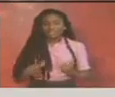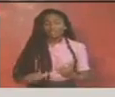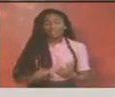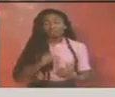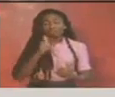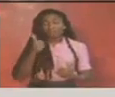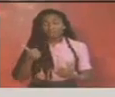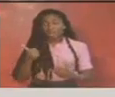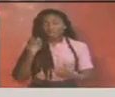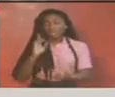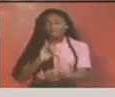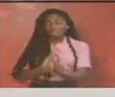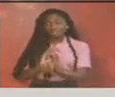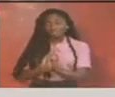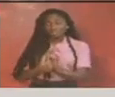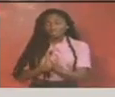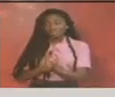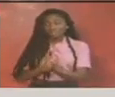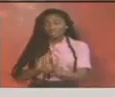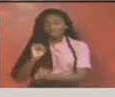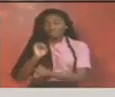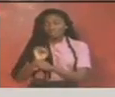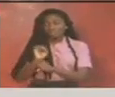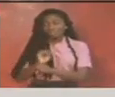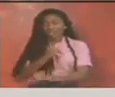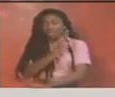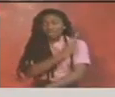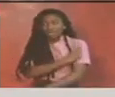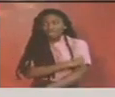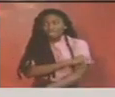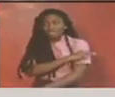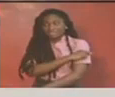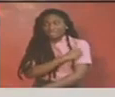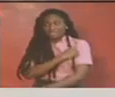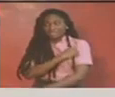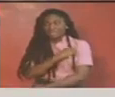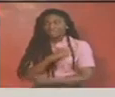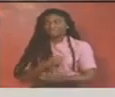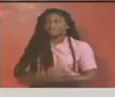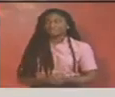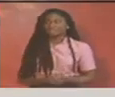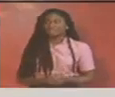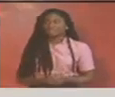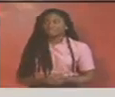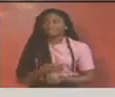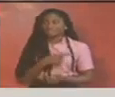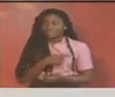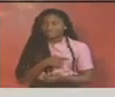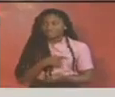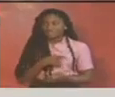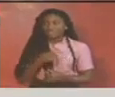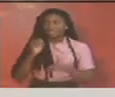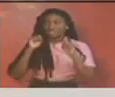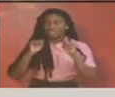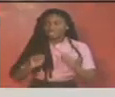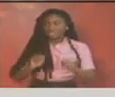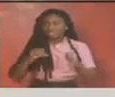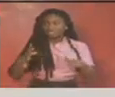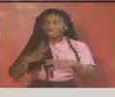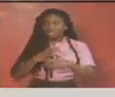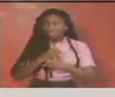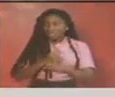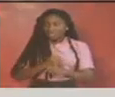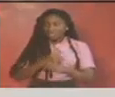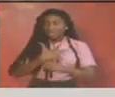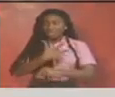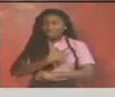is attached to the Augustus Long Hospital. And Dr. Suknanan is a recipient of the COVID-19 vaccine